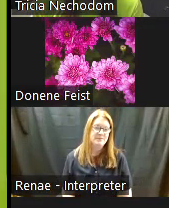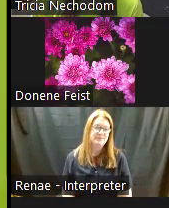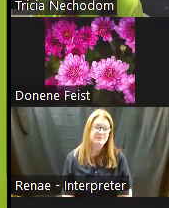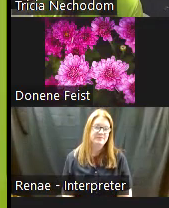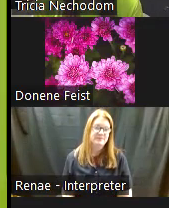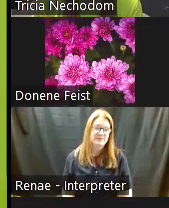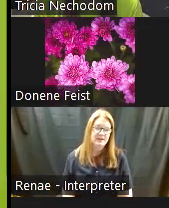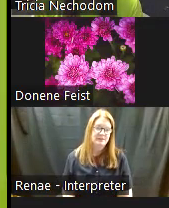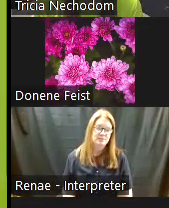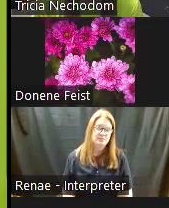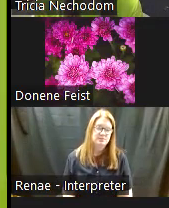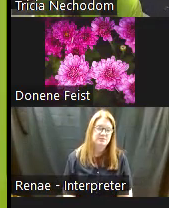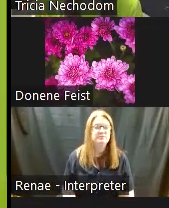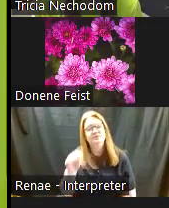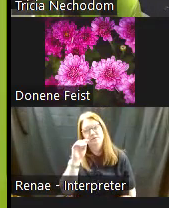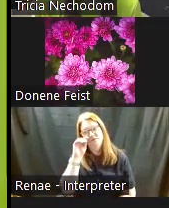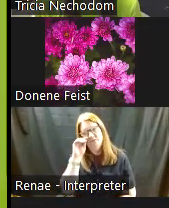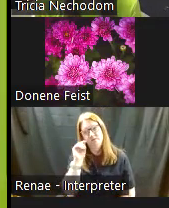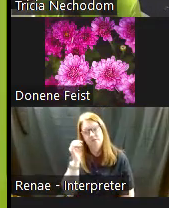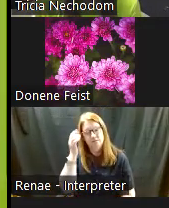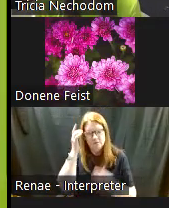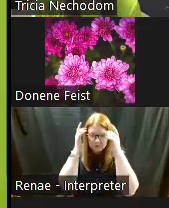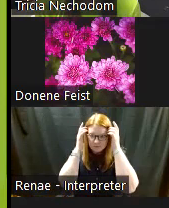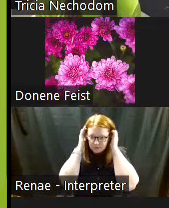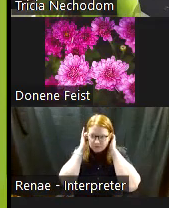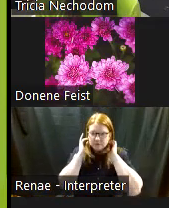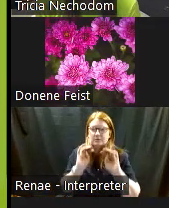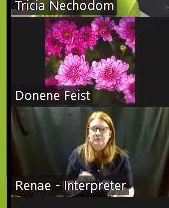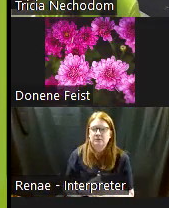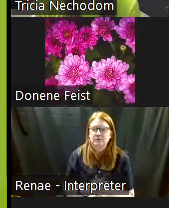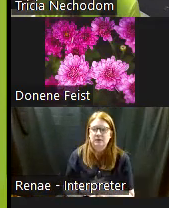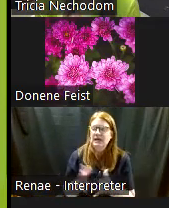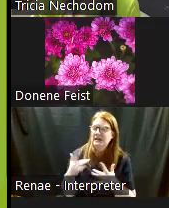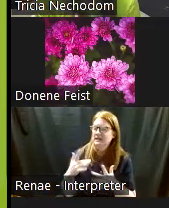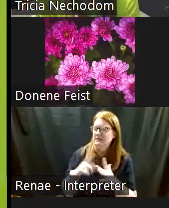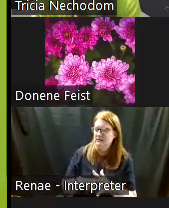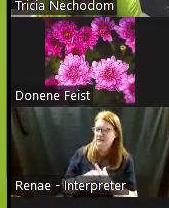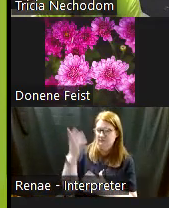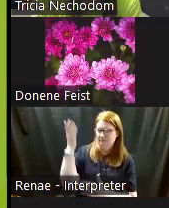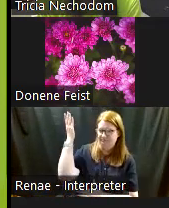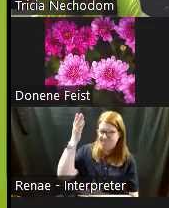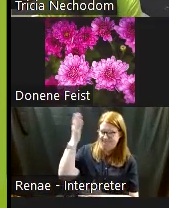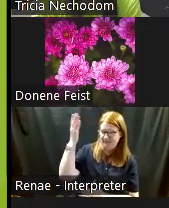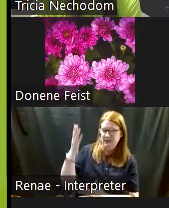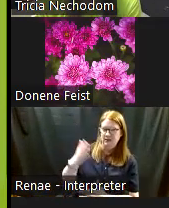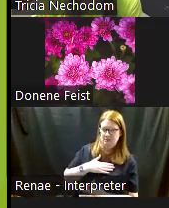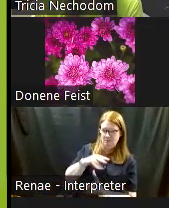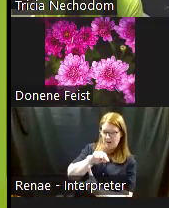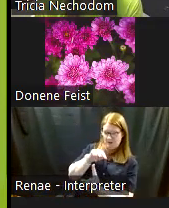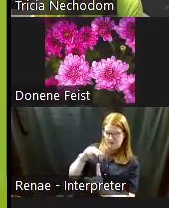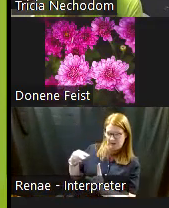So I think I always try to start my talks from my perspective as the